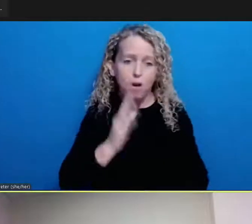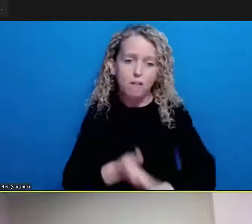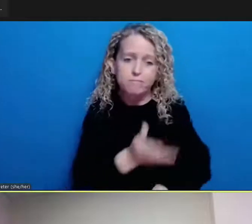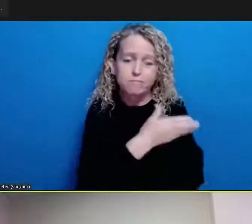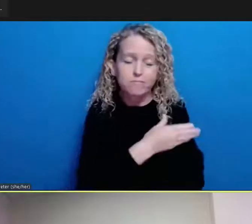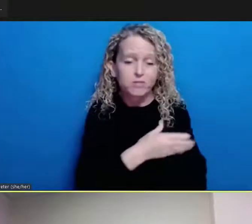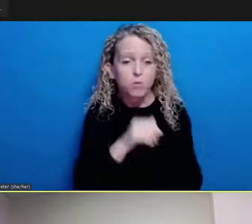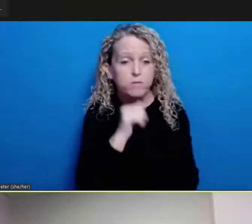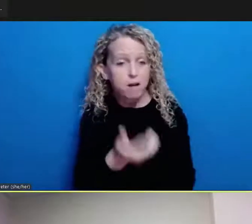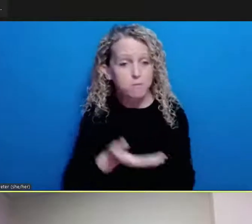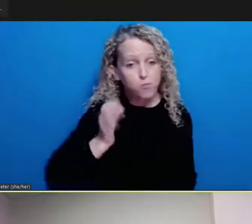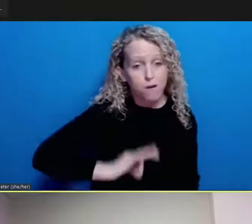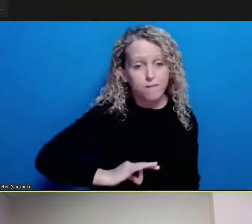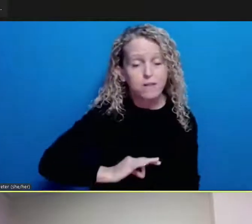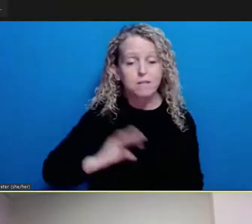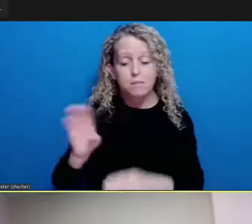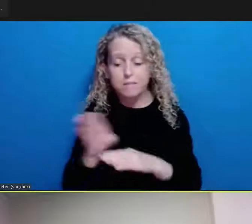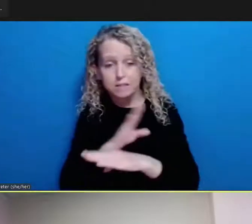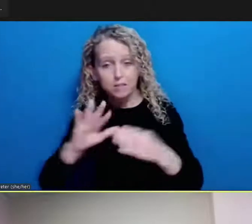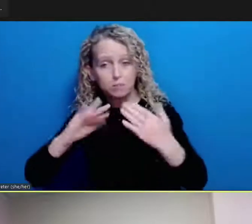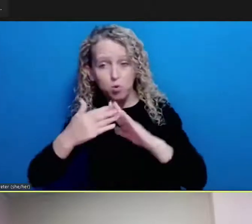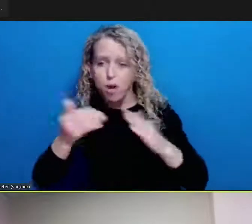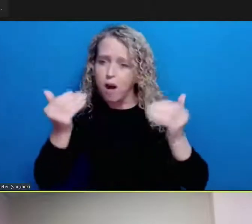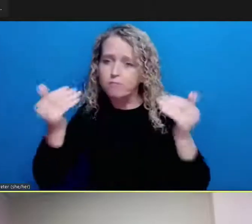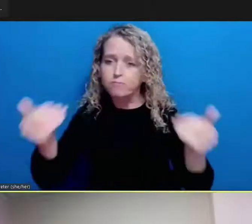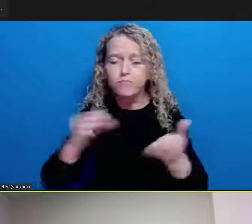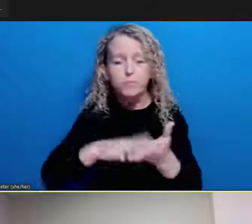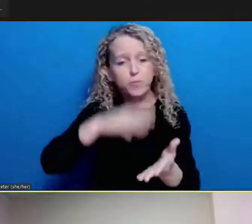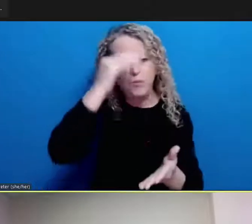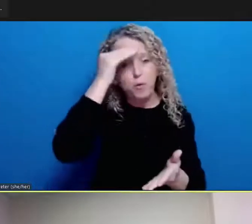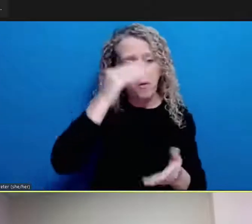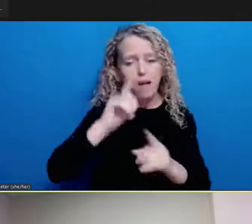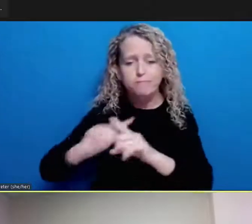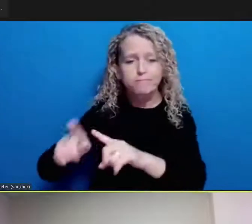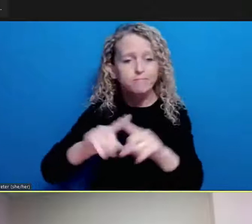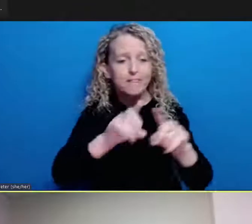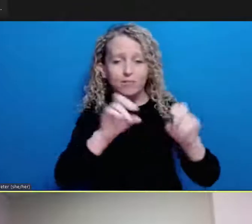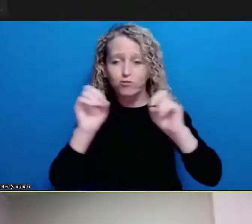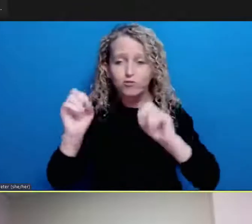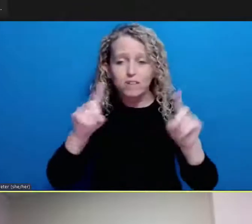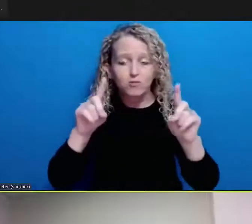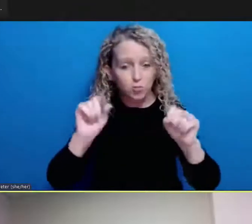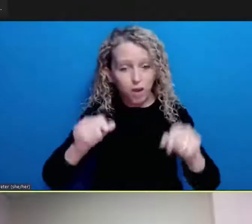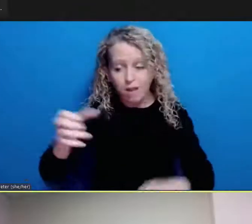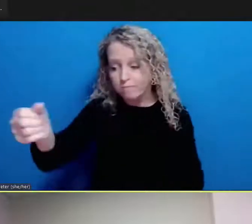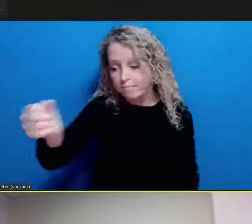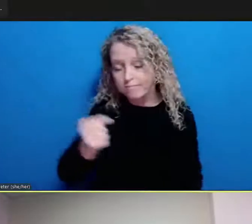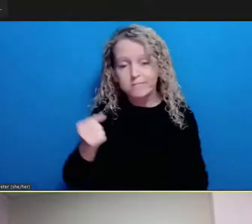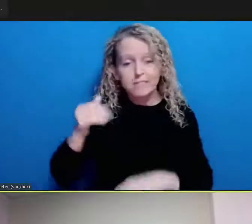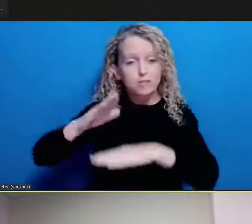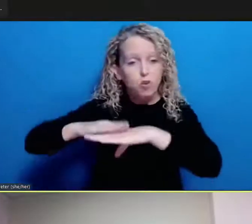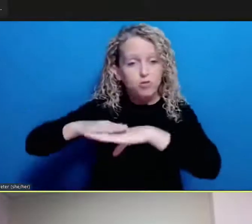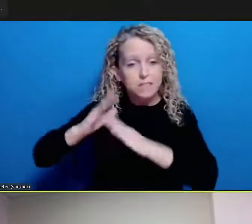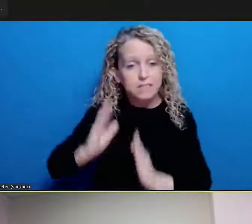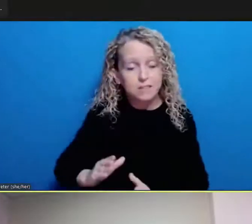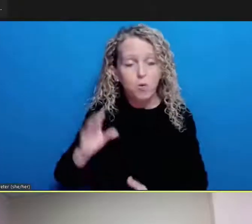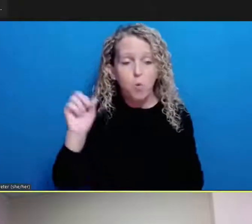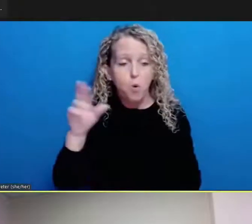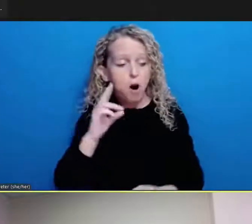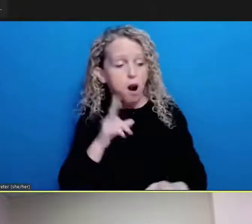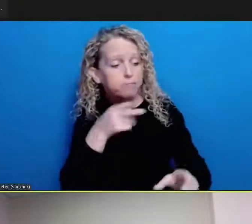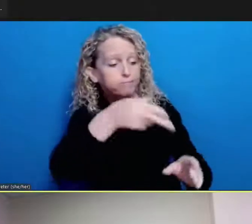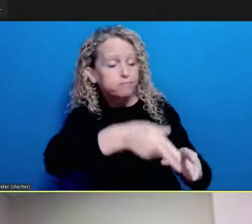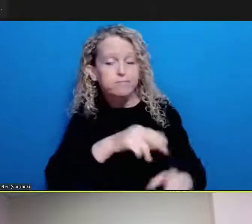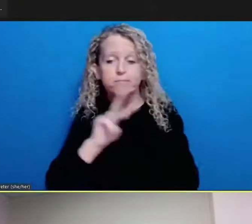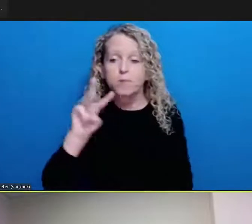take advantage of all the education that's available, whether it's sort of a one-on-one consultant or if it's about a webinar that you sort of